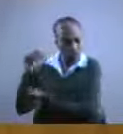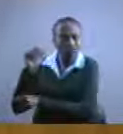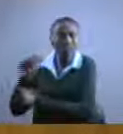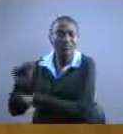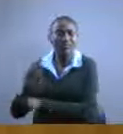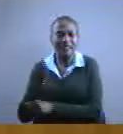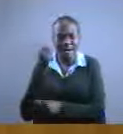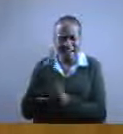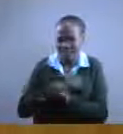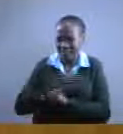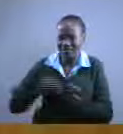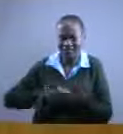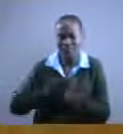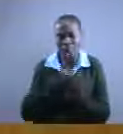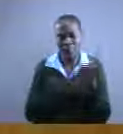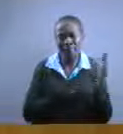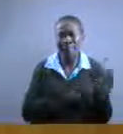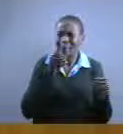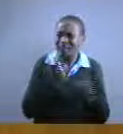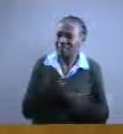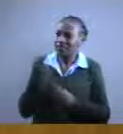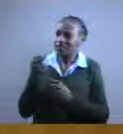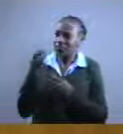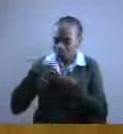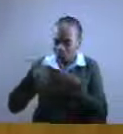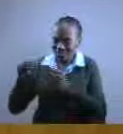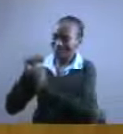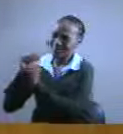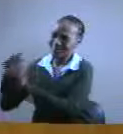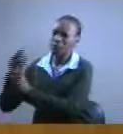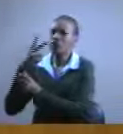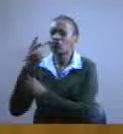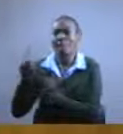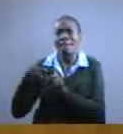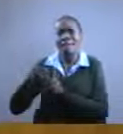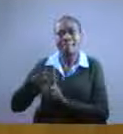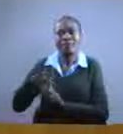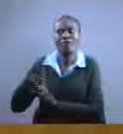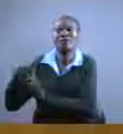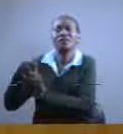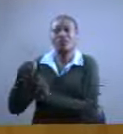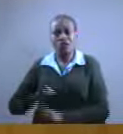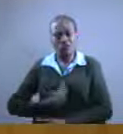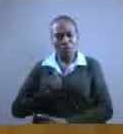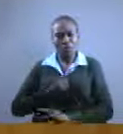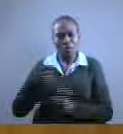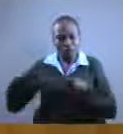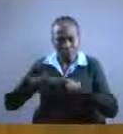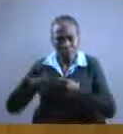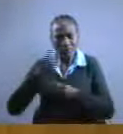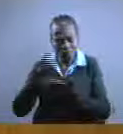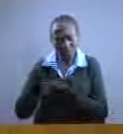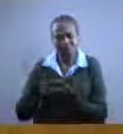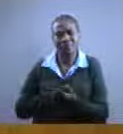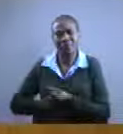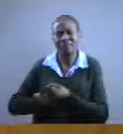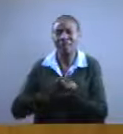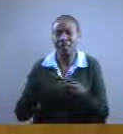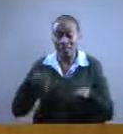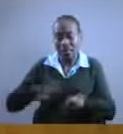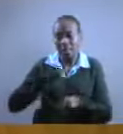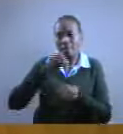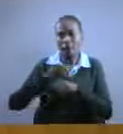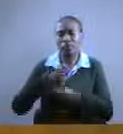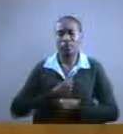bill if their own studies show the positive impact of such a youth subsidy on our